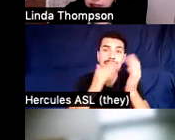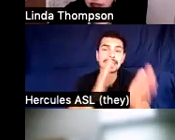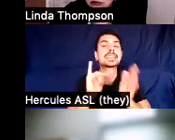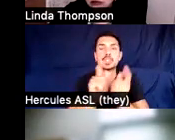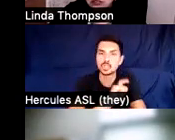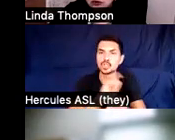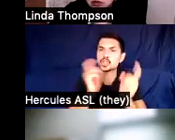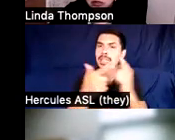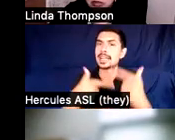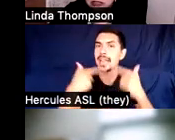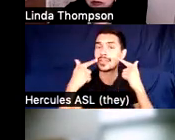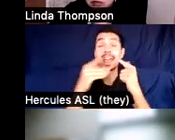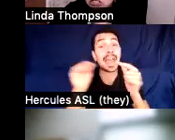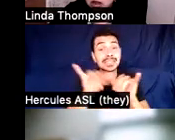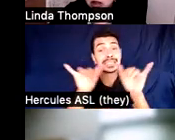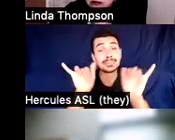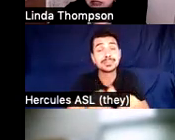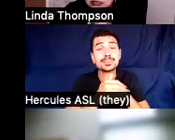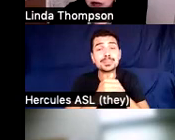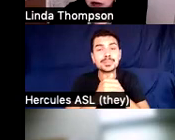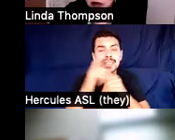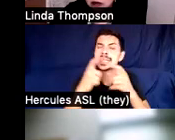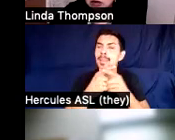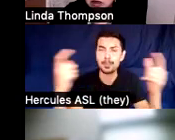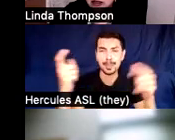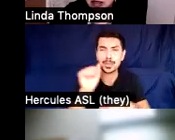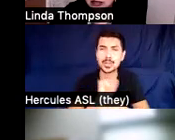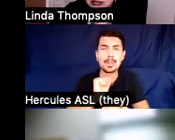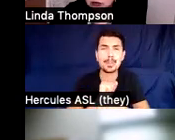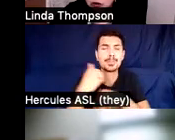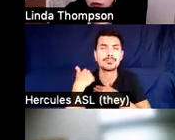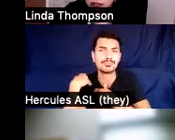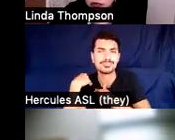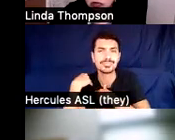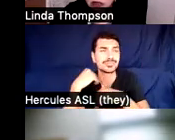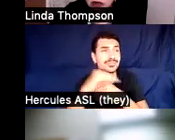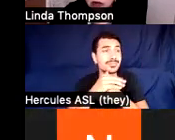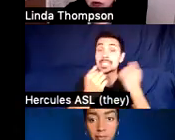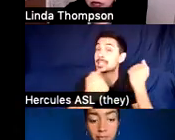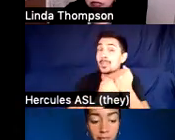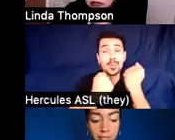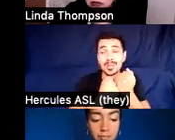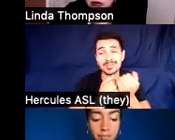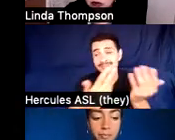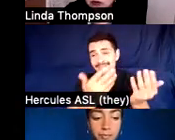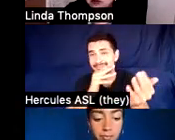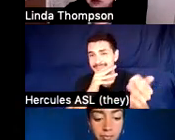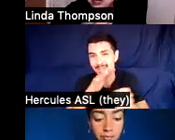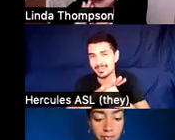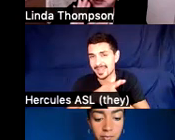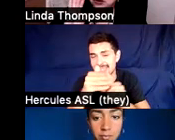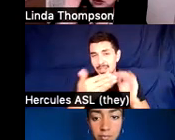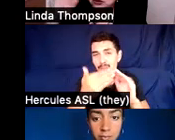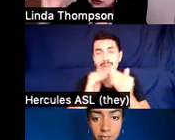and systems. It's a big job and it's not a lot of support in the communities. People